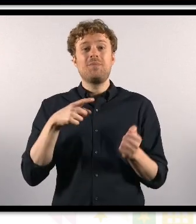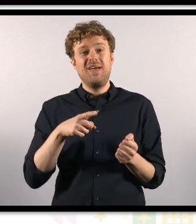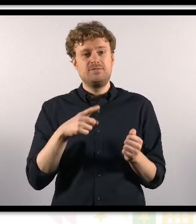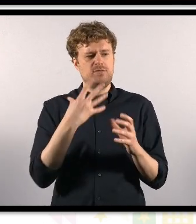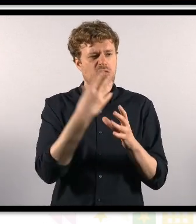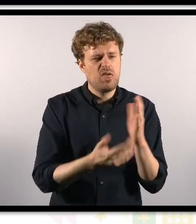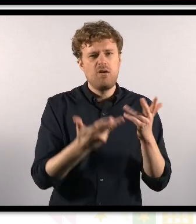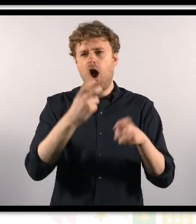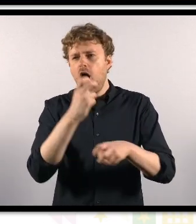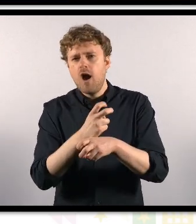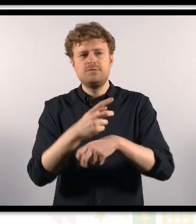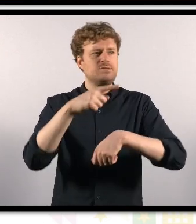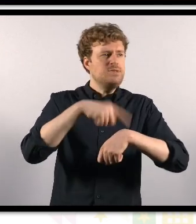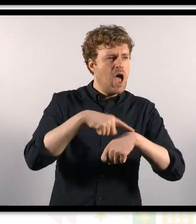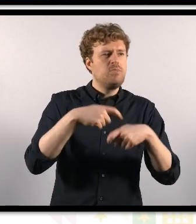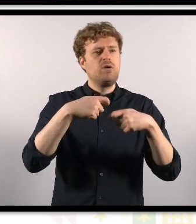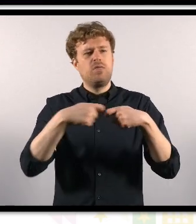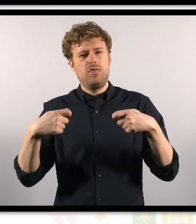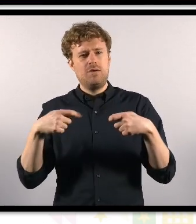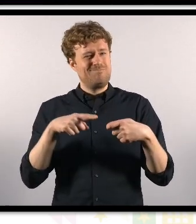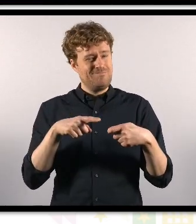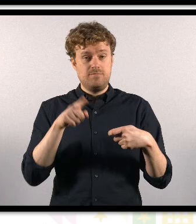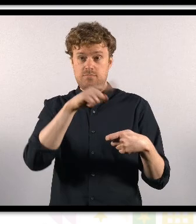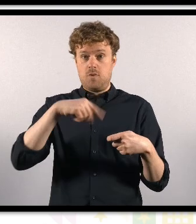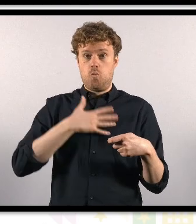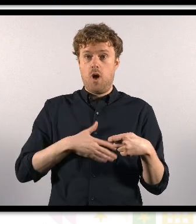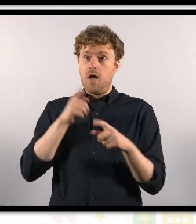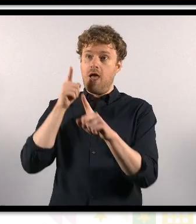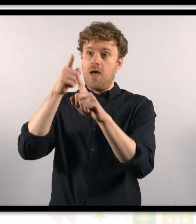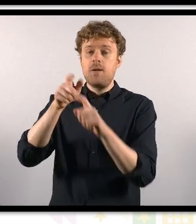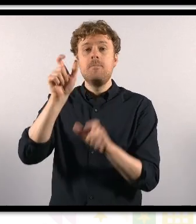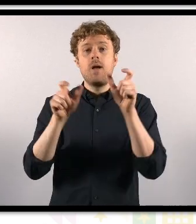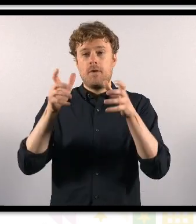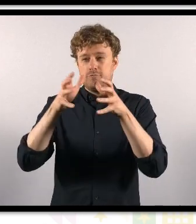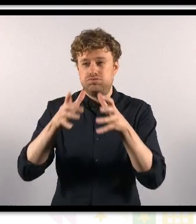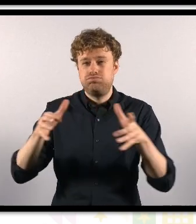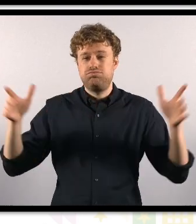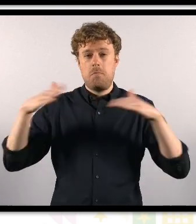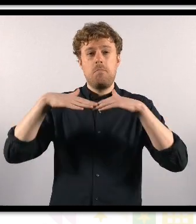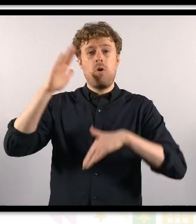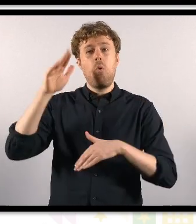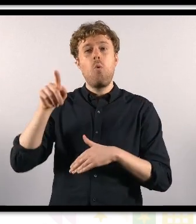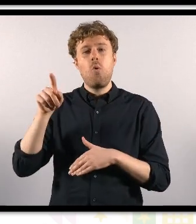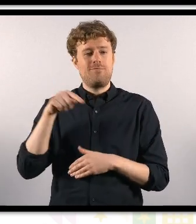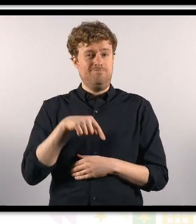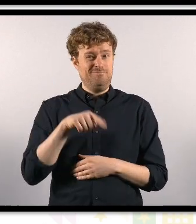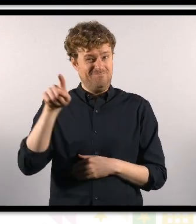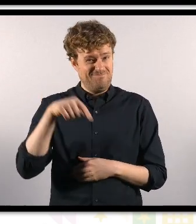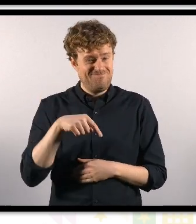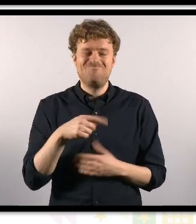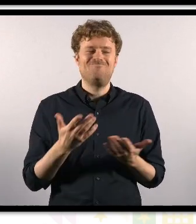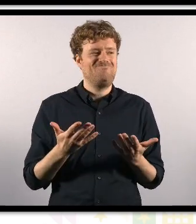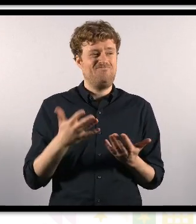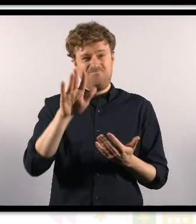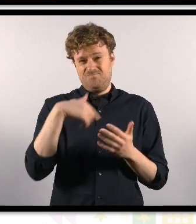argue, is what catalyzed mass adoption of PCs and the internet. Because it turns out normal people prefer